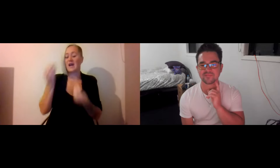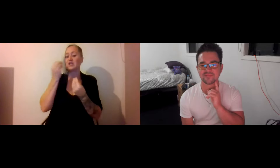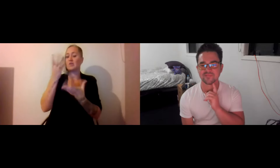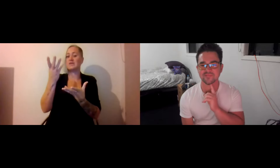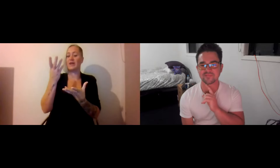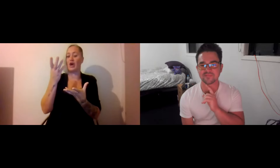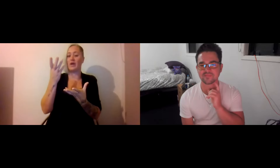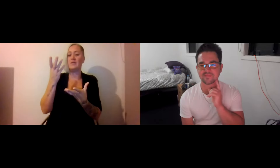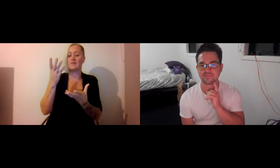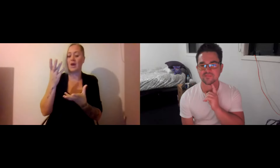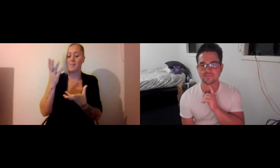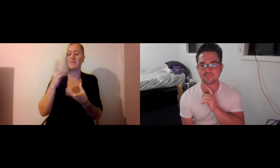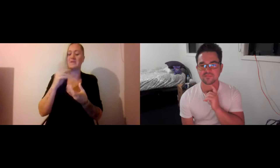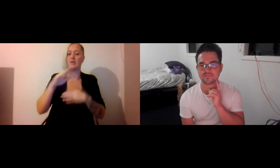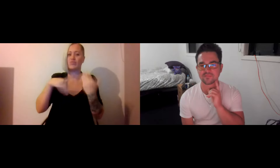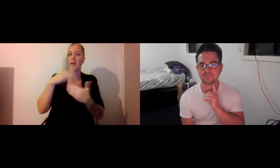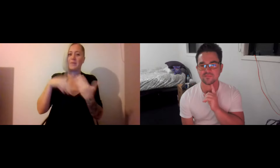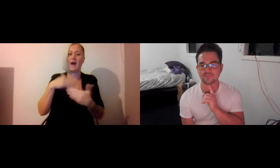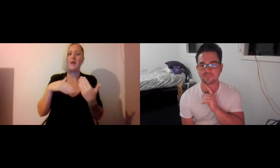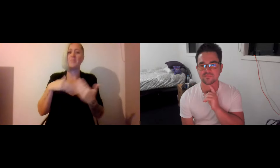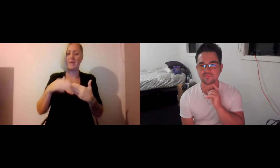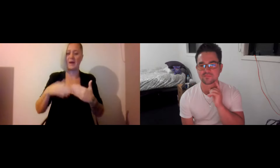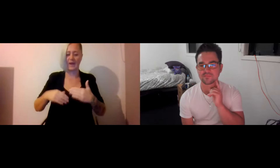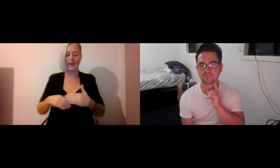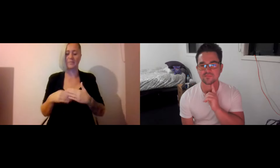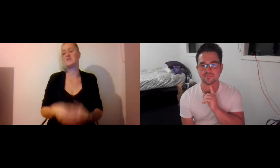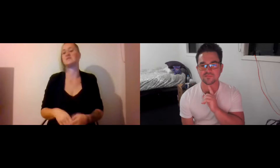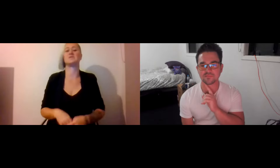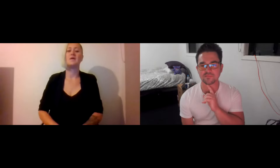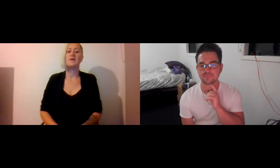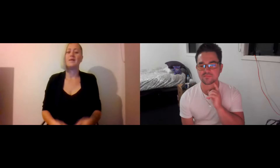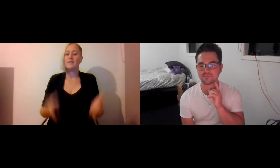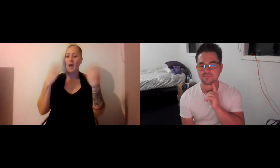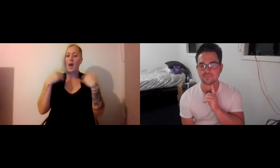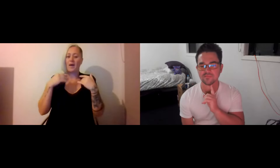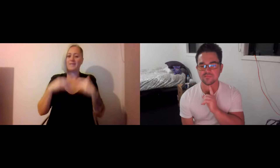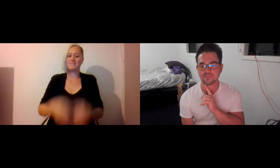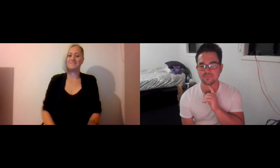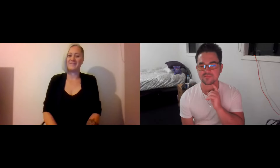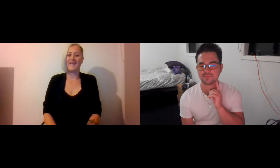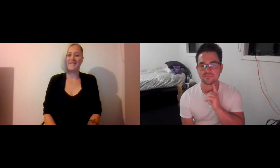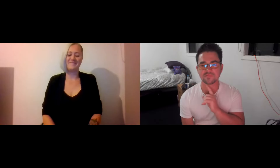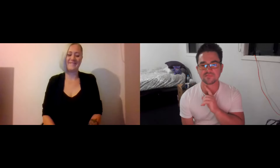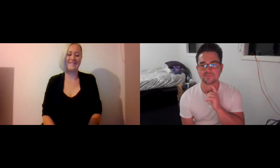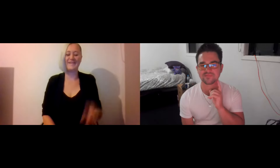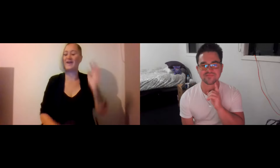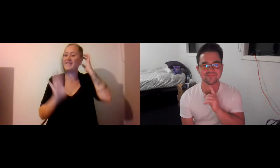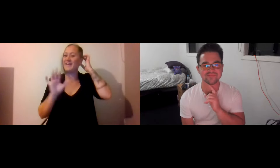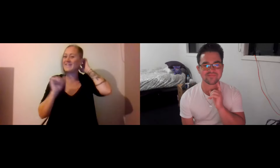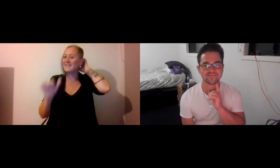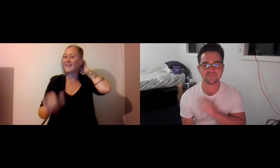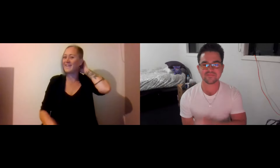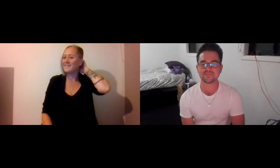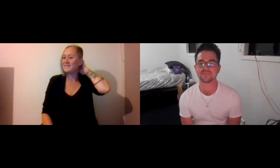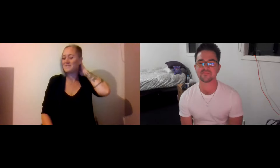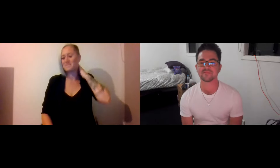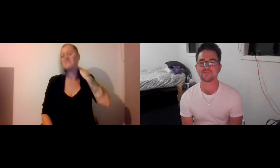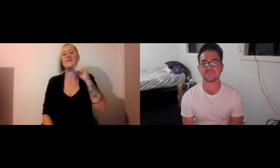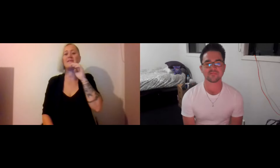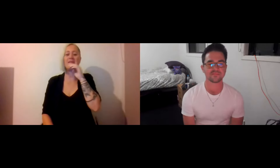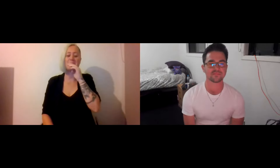That's okay. I just wanted to let you know, like, I'm happy to Yeah. wrap it up, but yeah, I'm Yeah, just, yeah, absolutely. Look, thank Yeah. you so much. And No, we'll just no, start to that's wrap okay. it